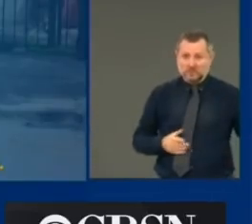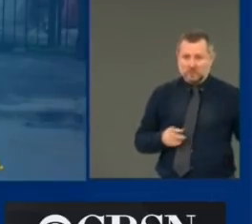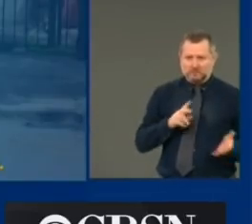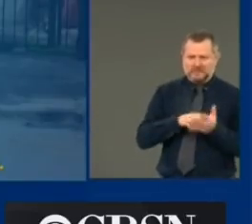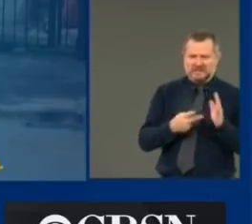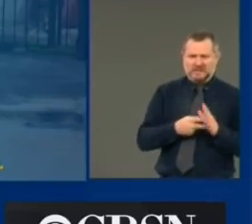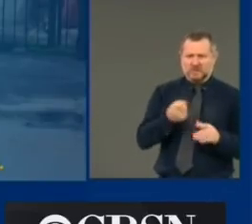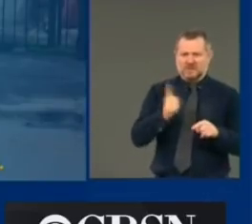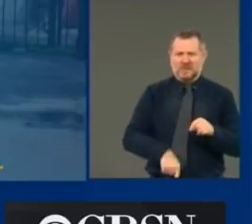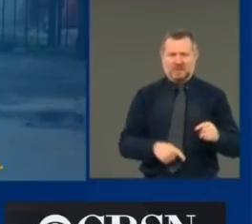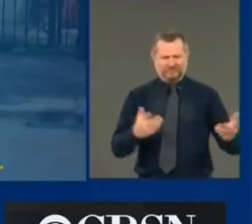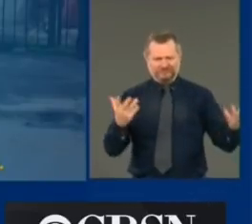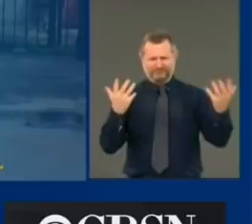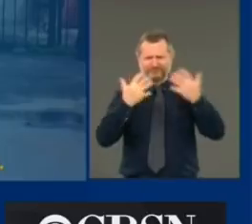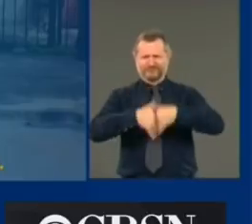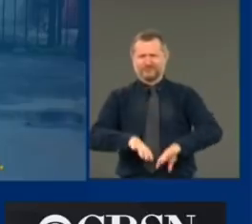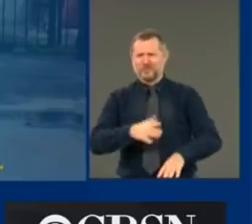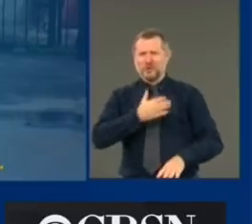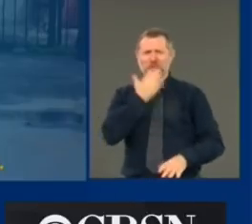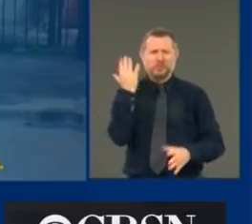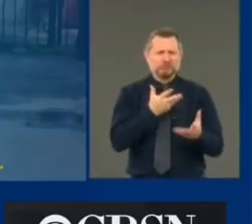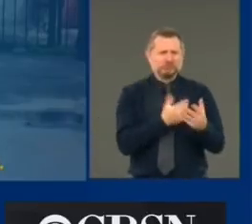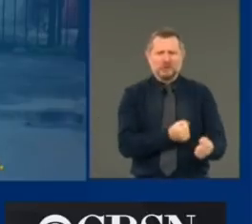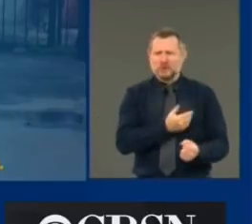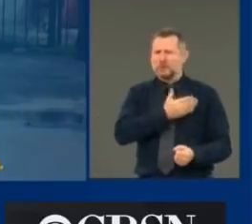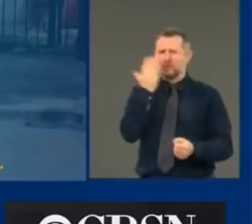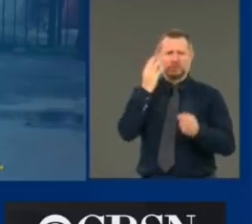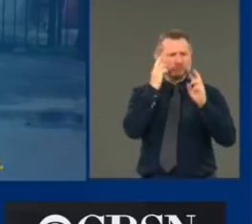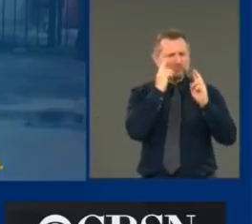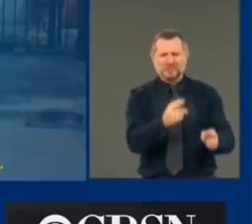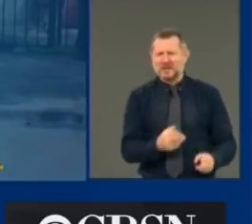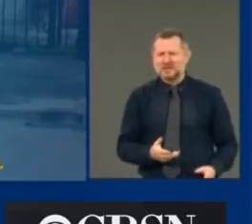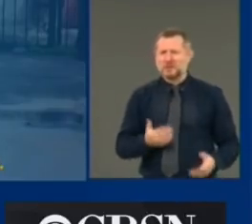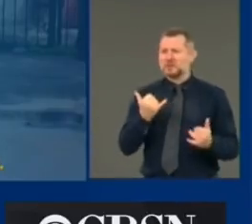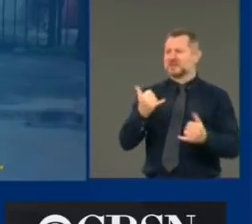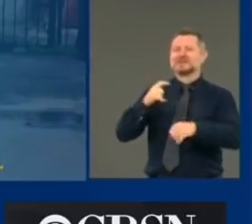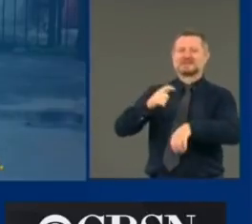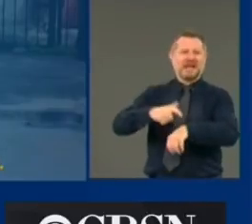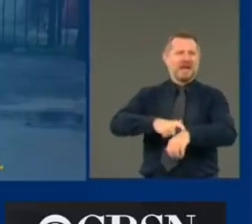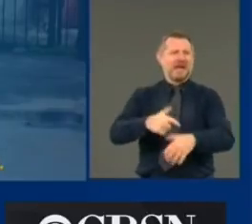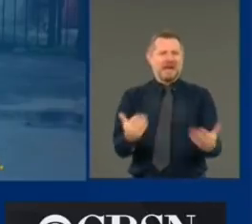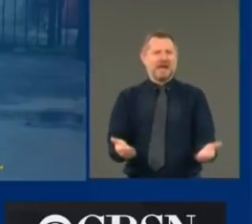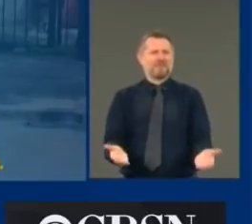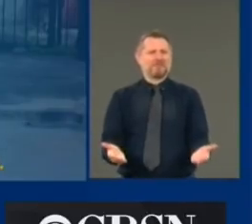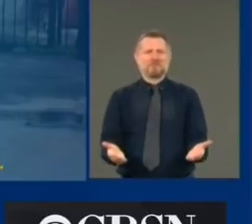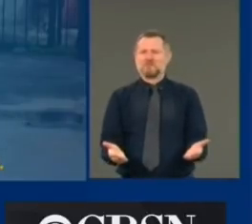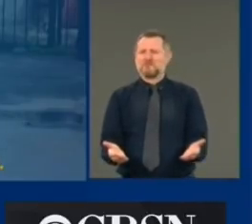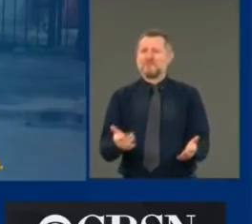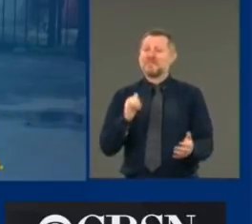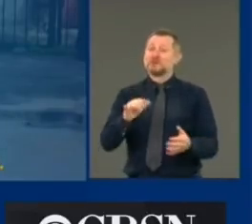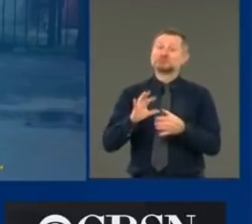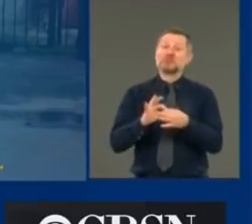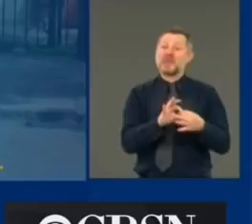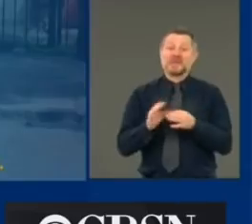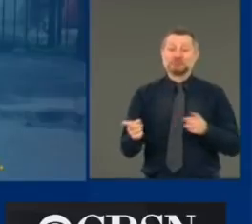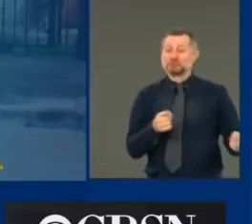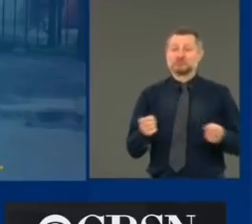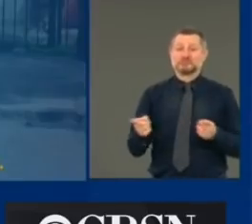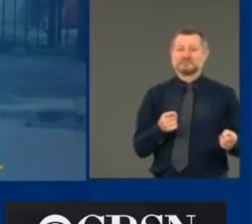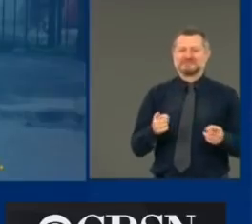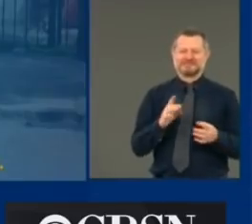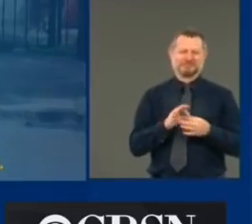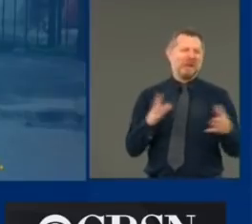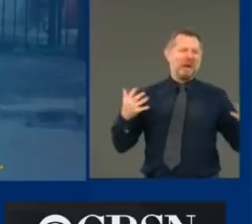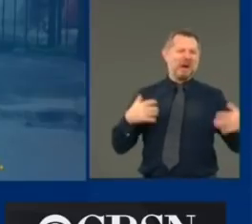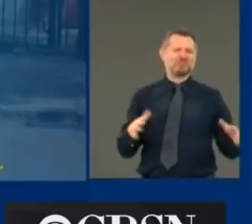work anyway. And that's where we are. The relationship is broken in many of